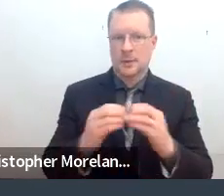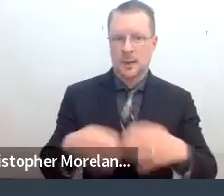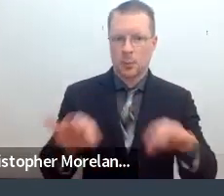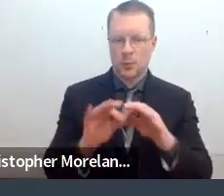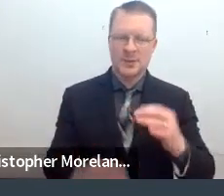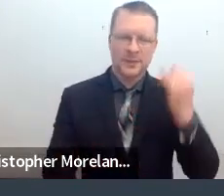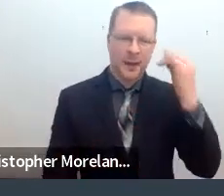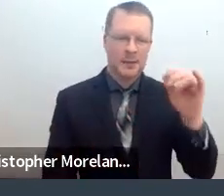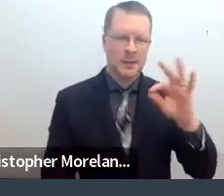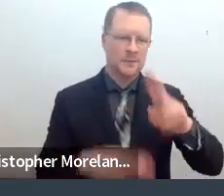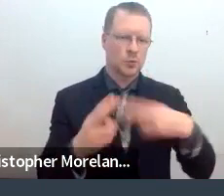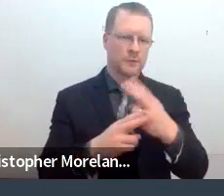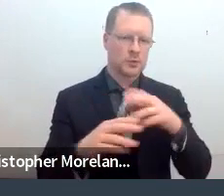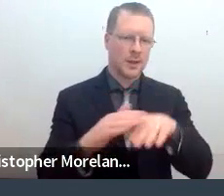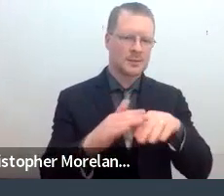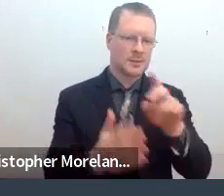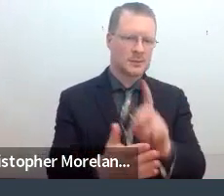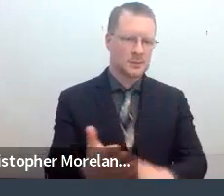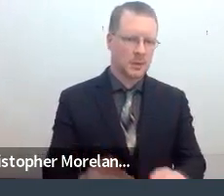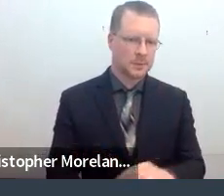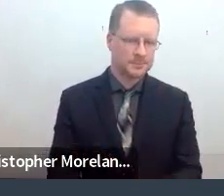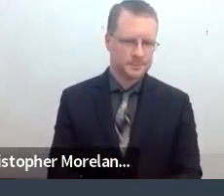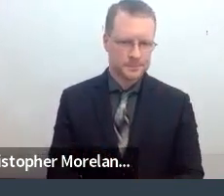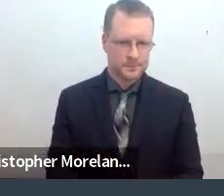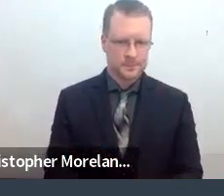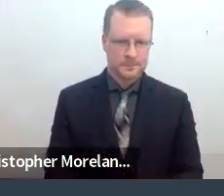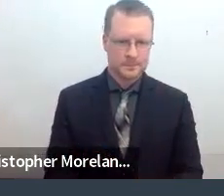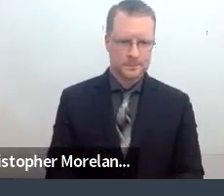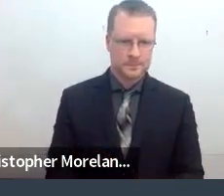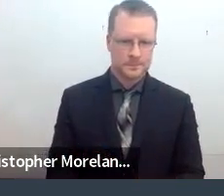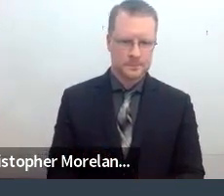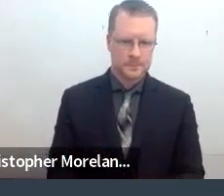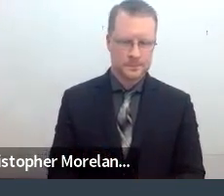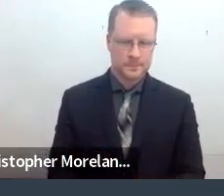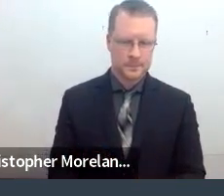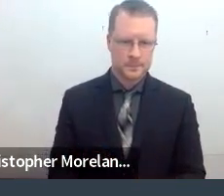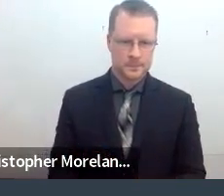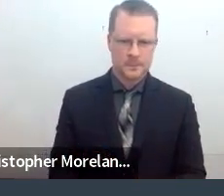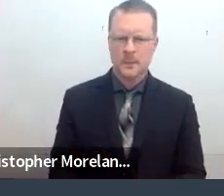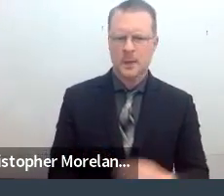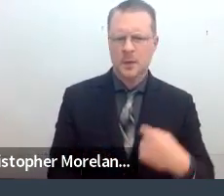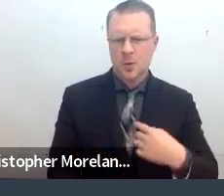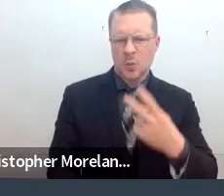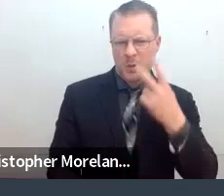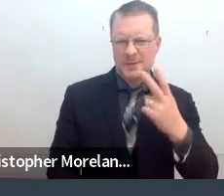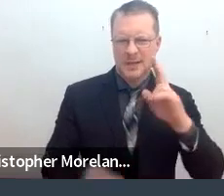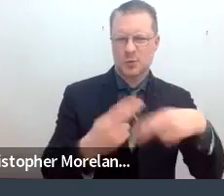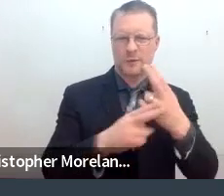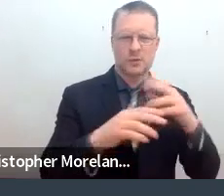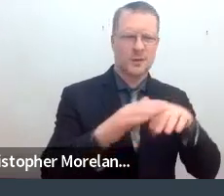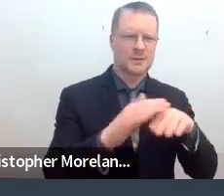One concept that's become increasingly important is the concept of universal design or universal access